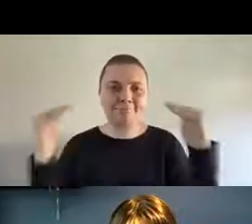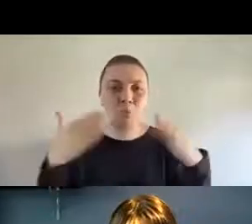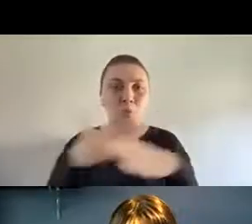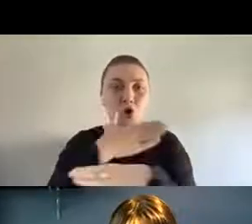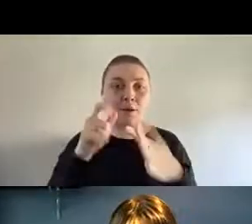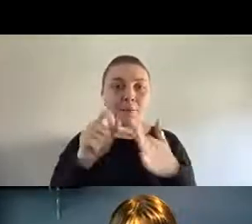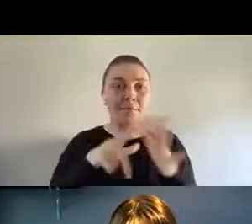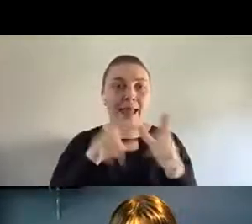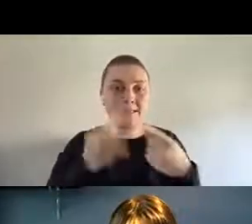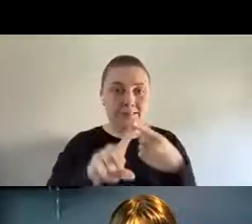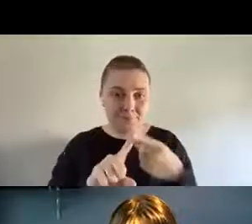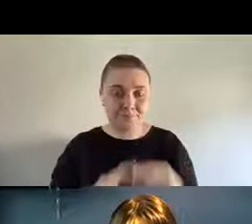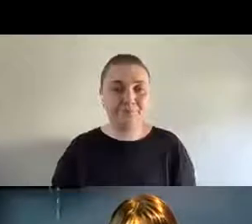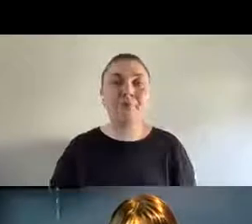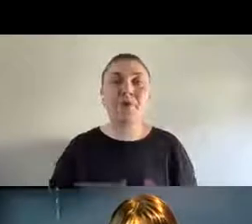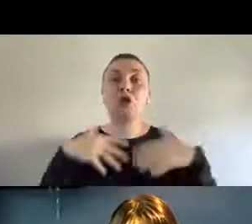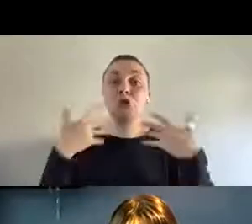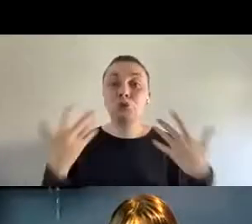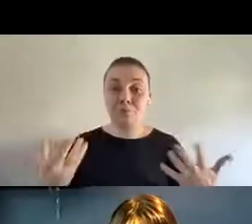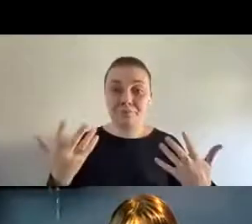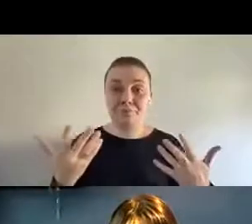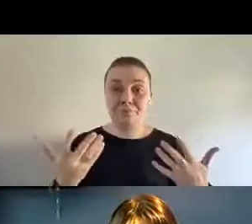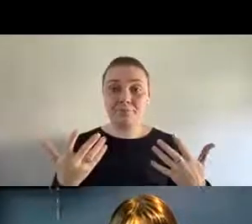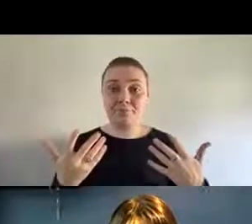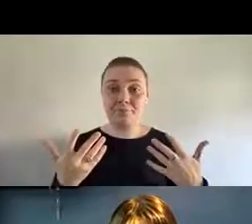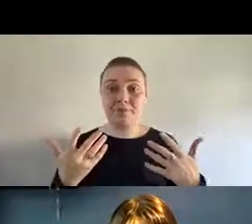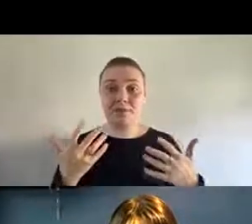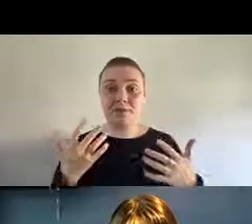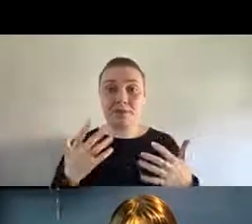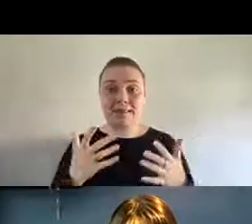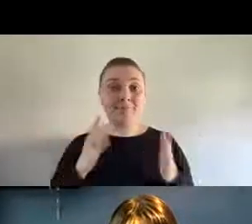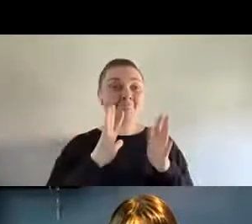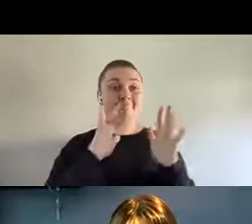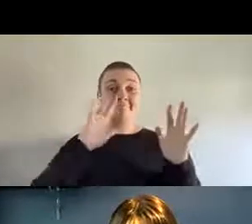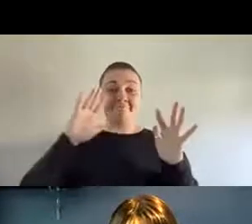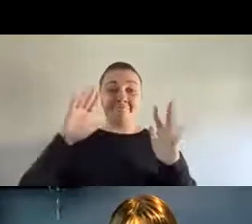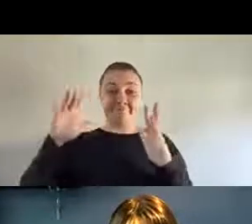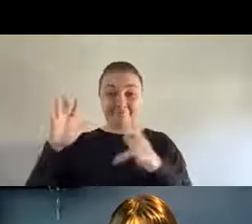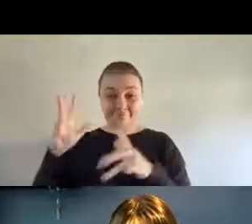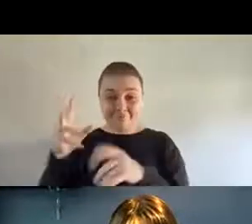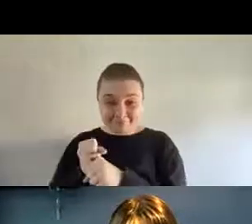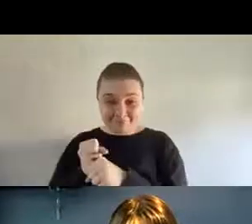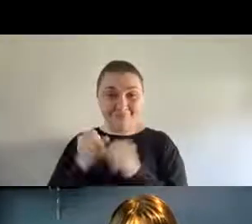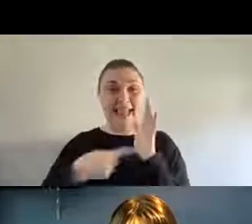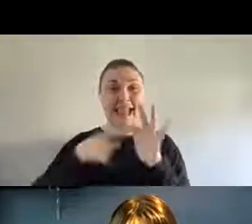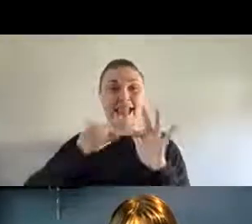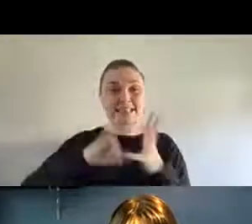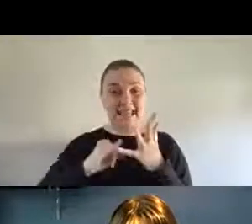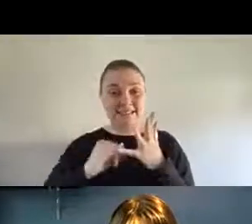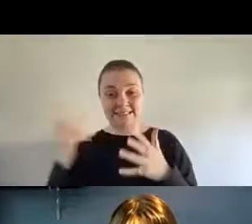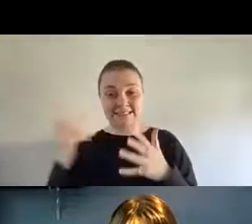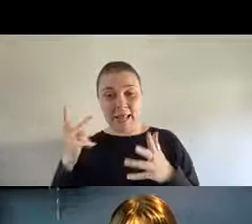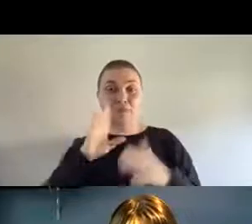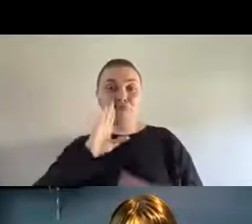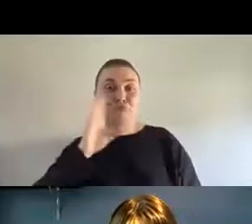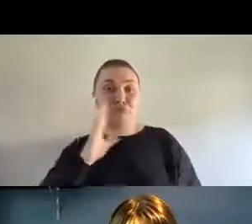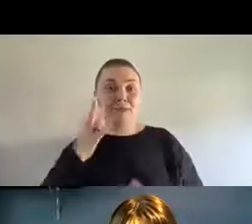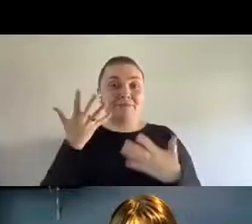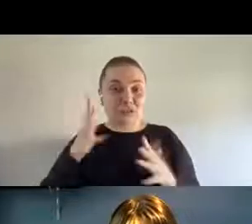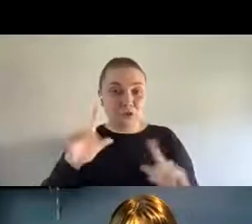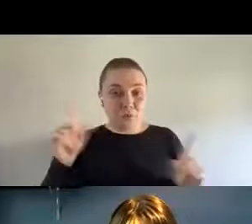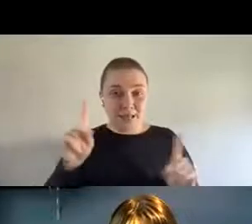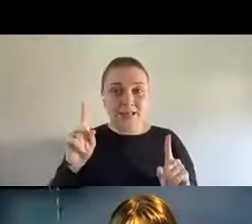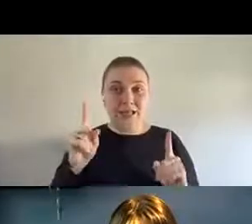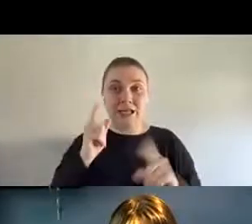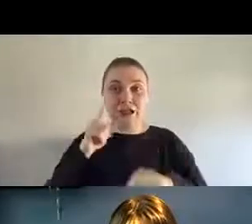workplace. So that brings us to the end of Tess and my presentation today, and we've gone way